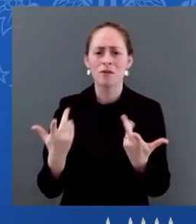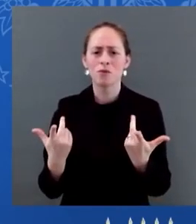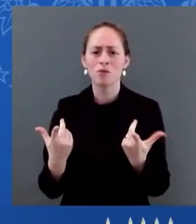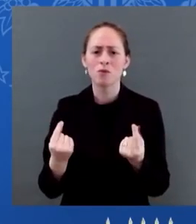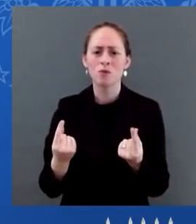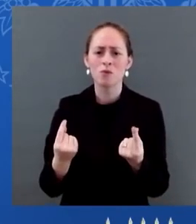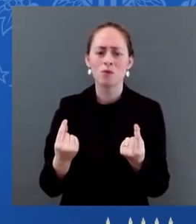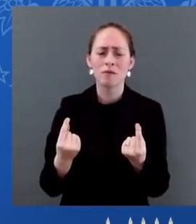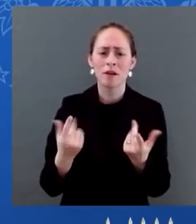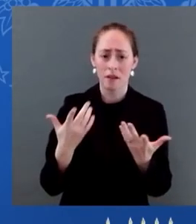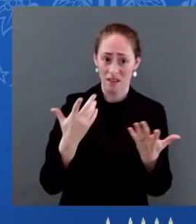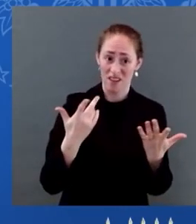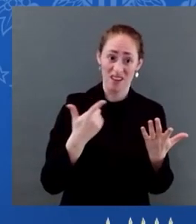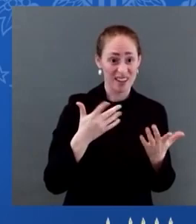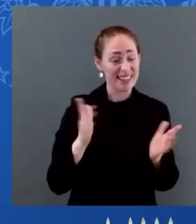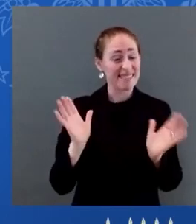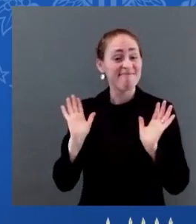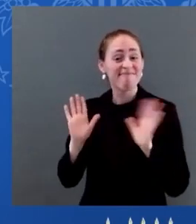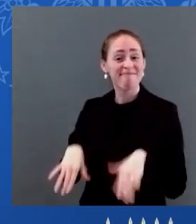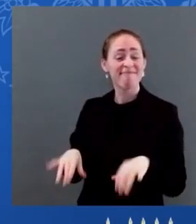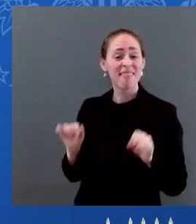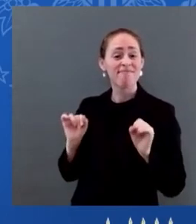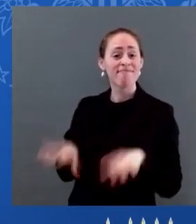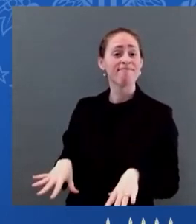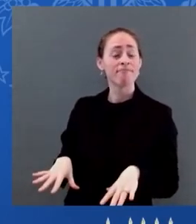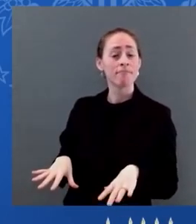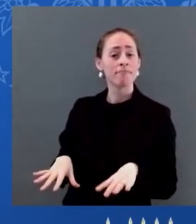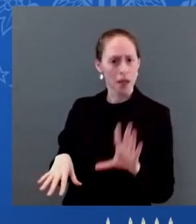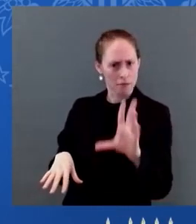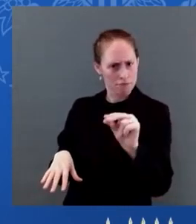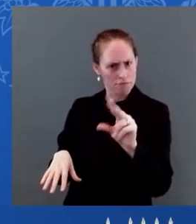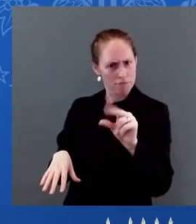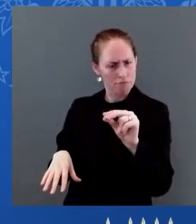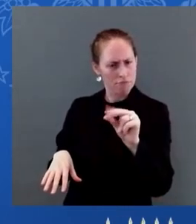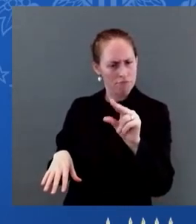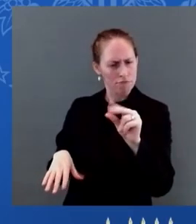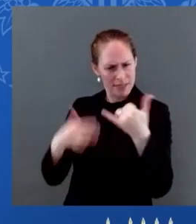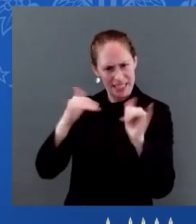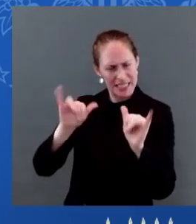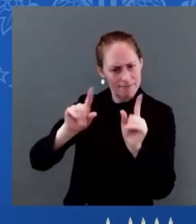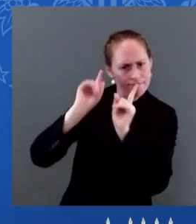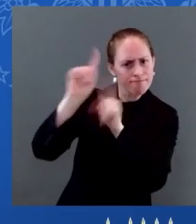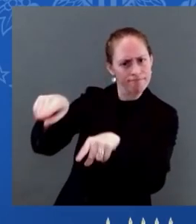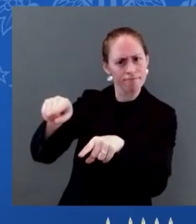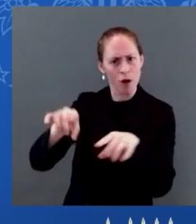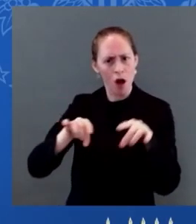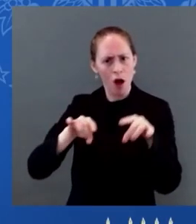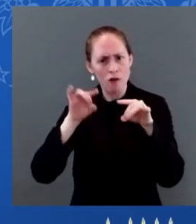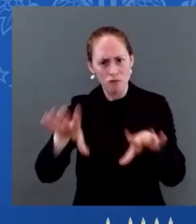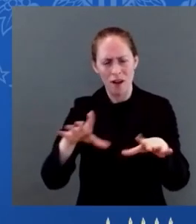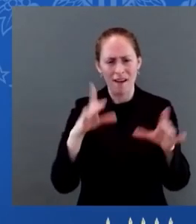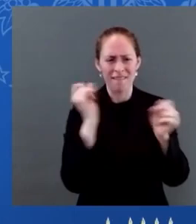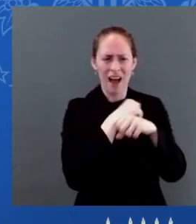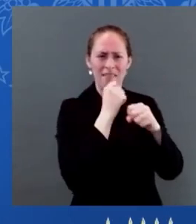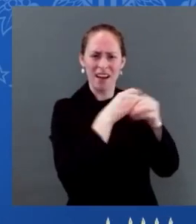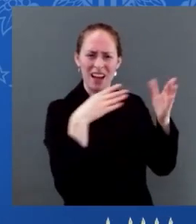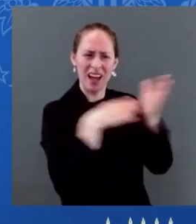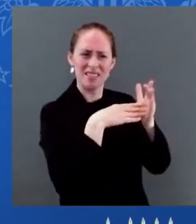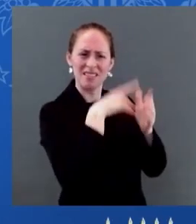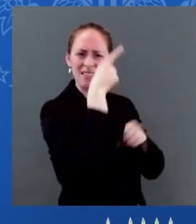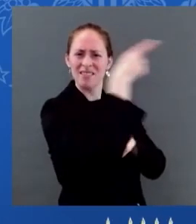war, his sister, who survived the concentration camps, wrote a letter addressed simply to Manfred